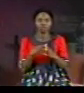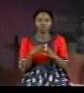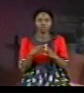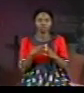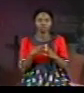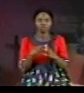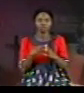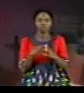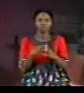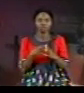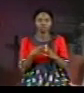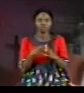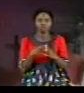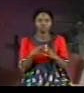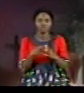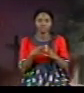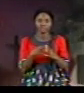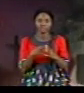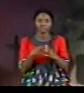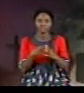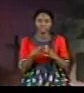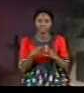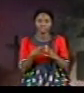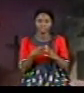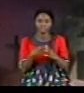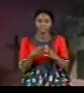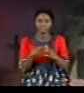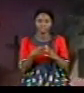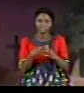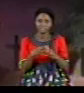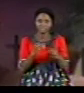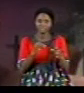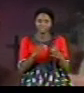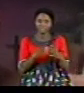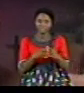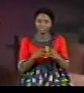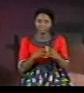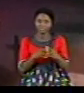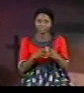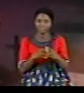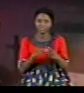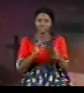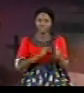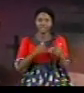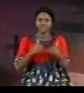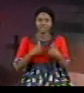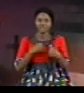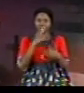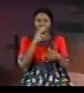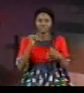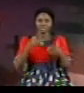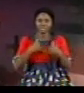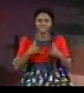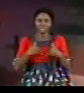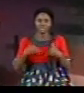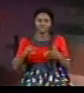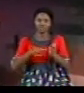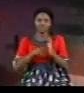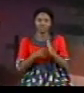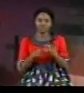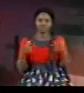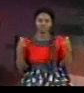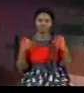Nimbe, Obulumanbri, to be precise. I was having this severe tooth decay. It causes